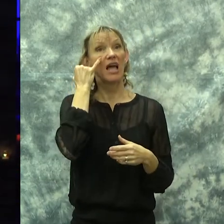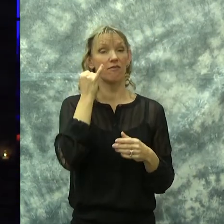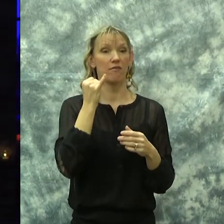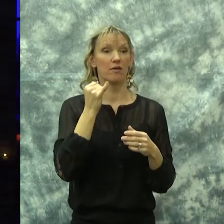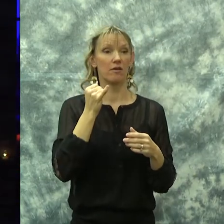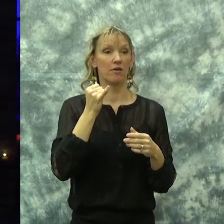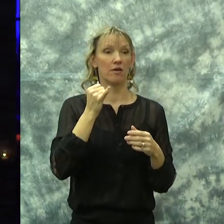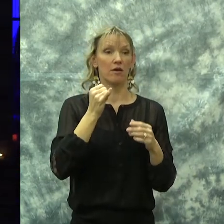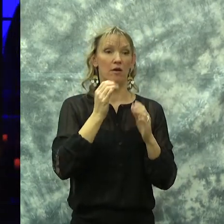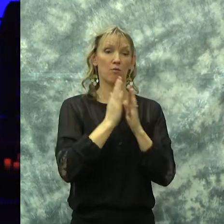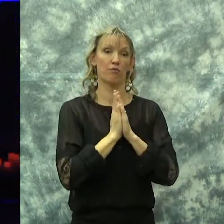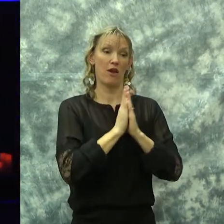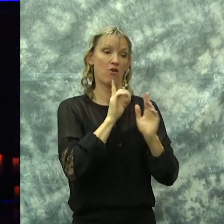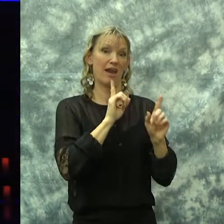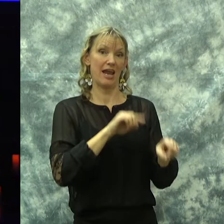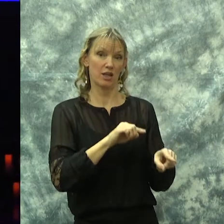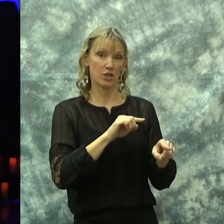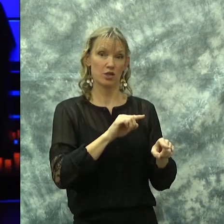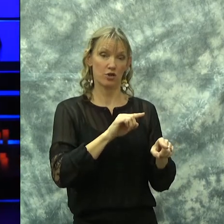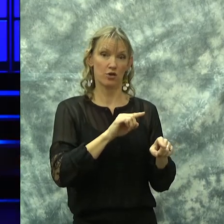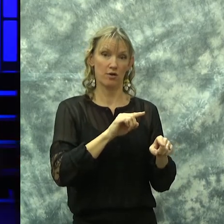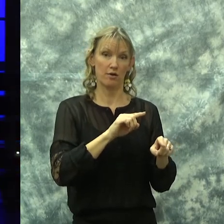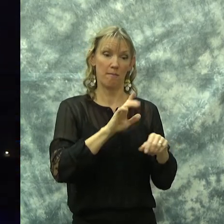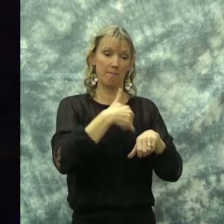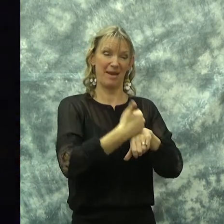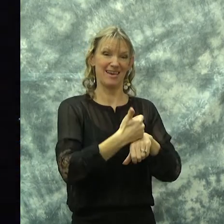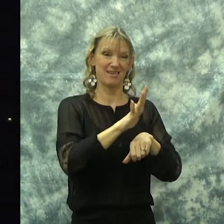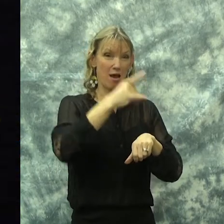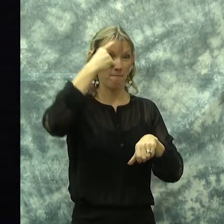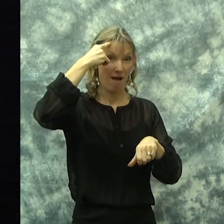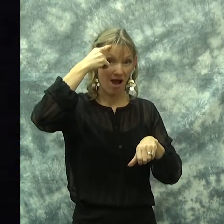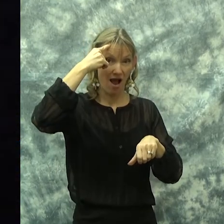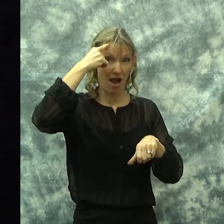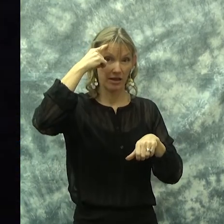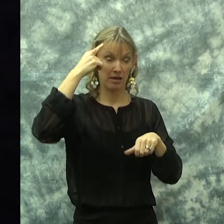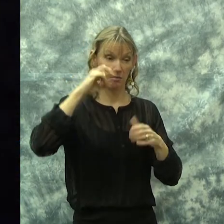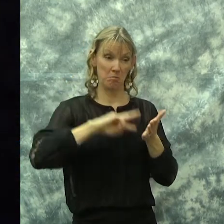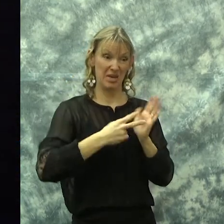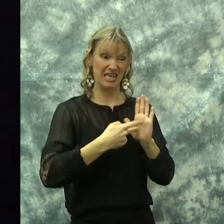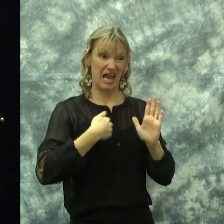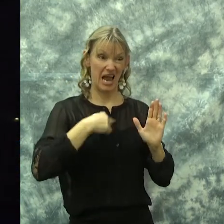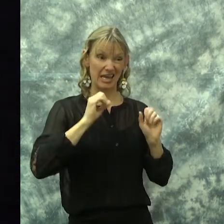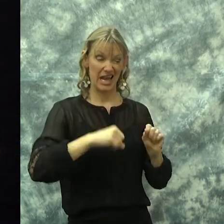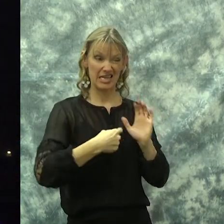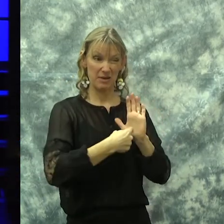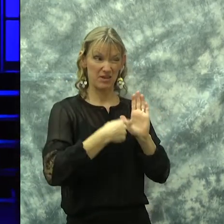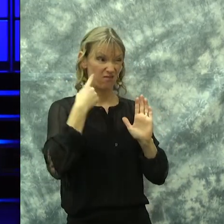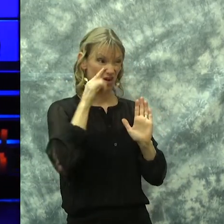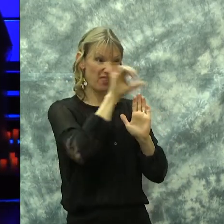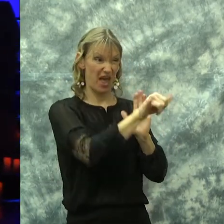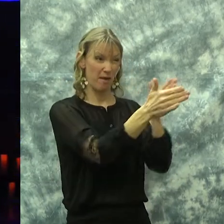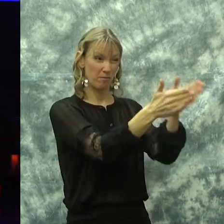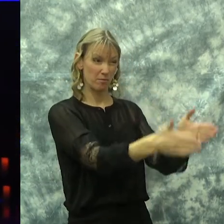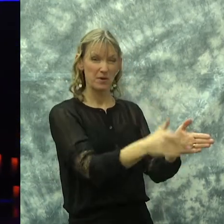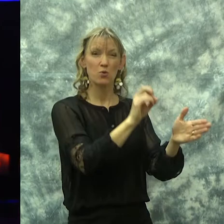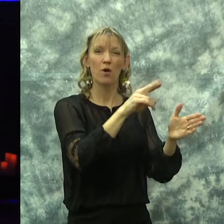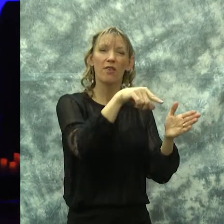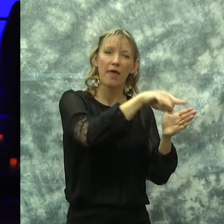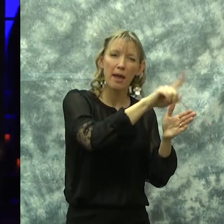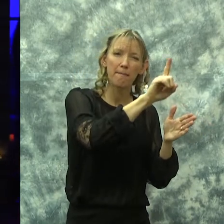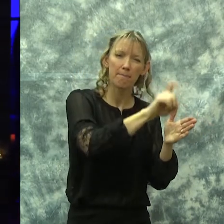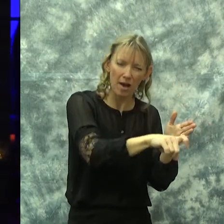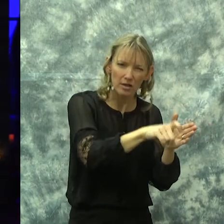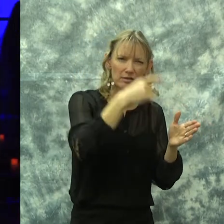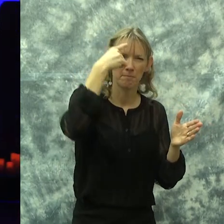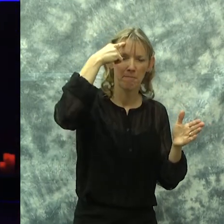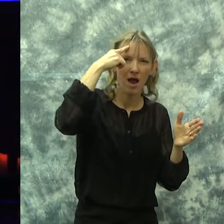based upon the mind of the person praying, what about when I'm praying for someone else? Can my mind demonstrate for them, or do they have to have a conviction and receptivity